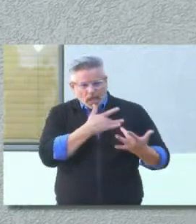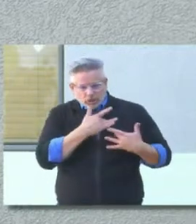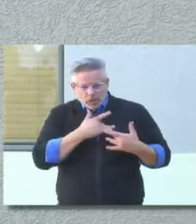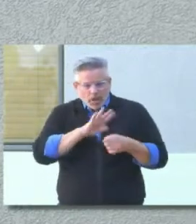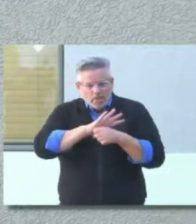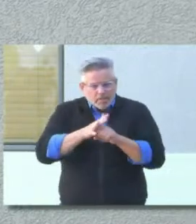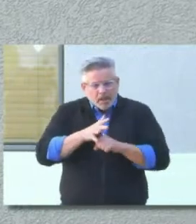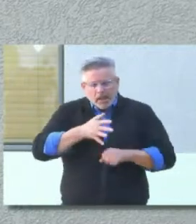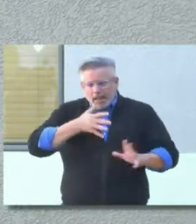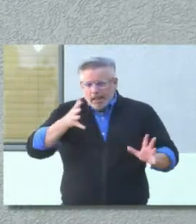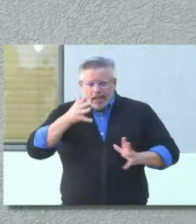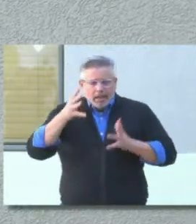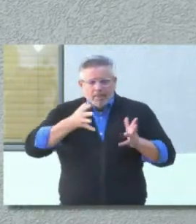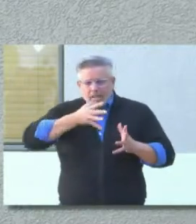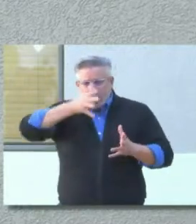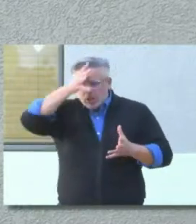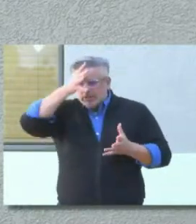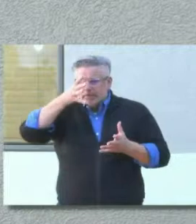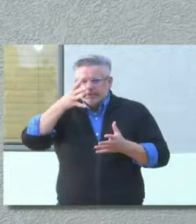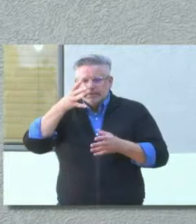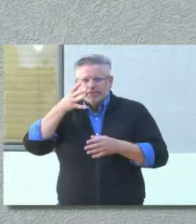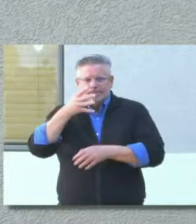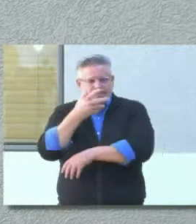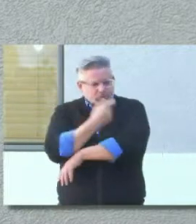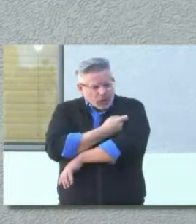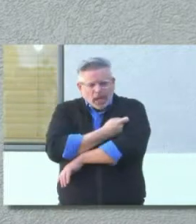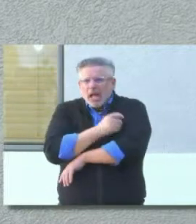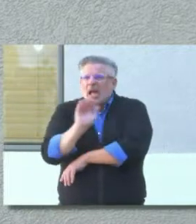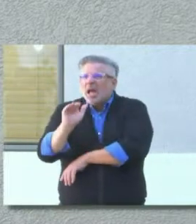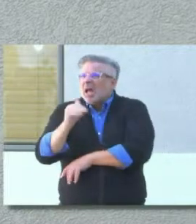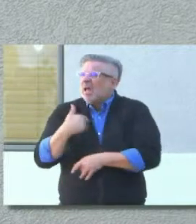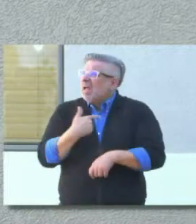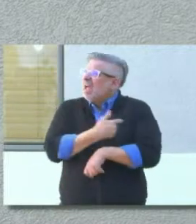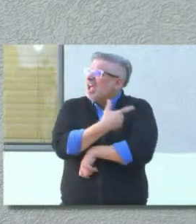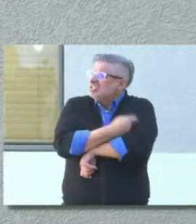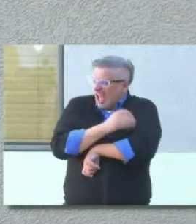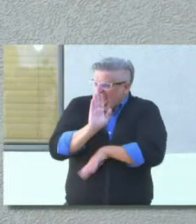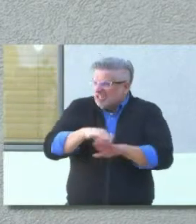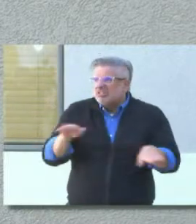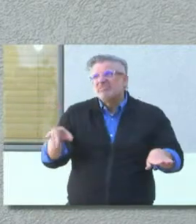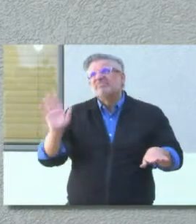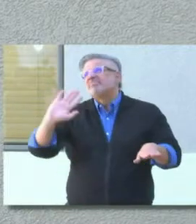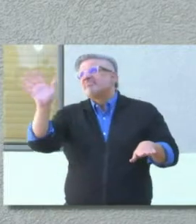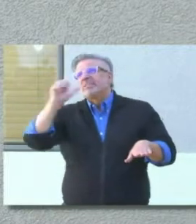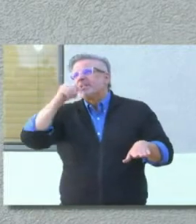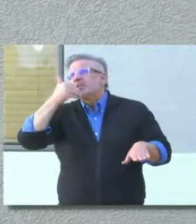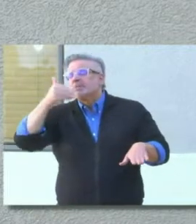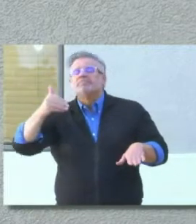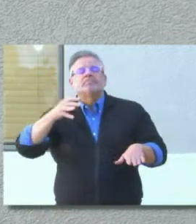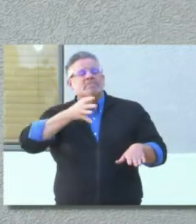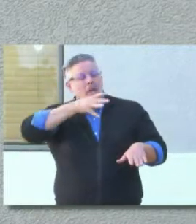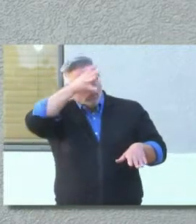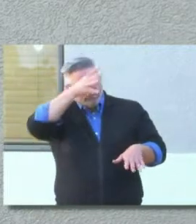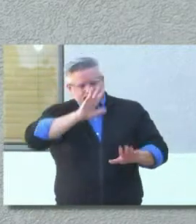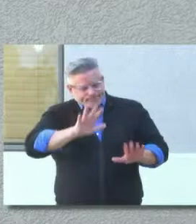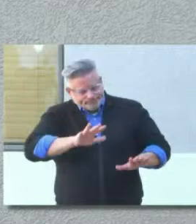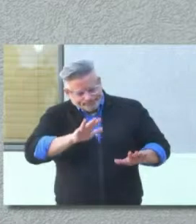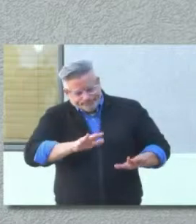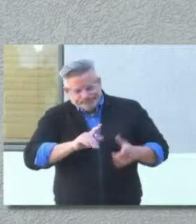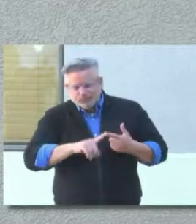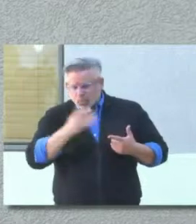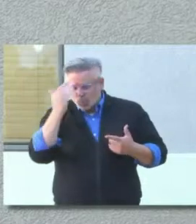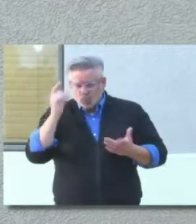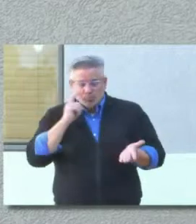that many parents have around the dosing for their children and around the efficacy and safety of these vaccines.